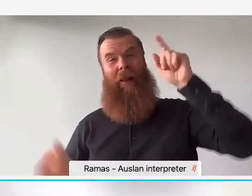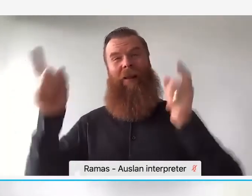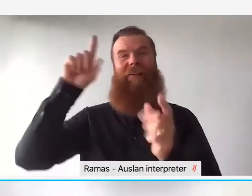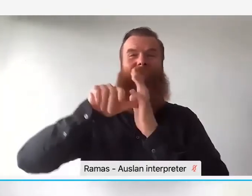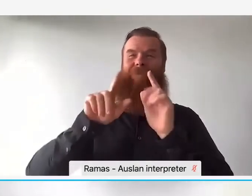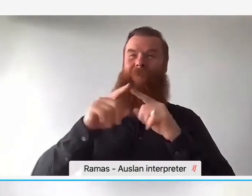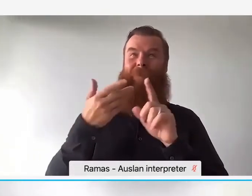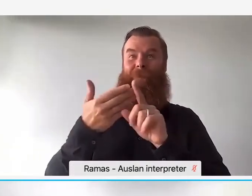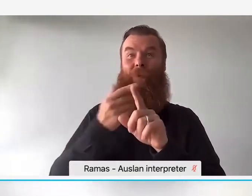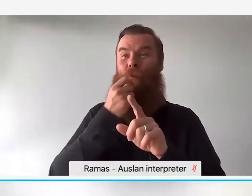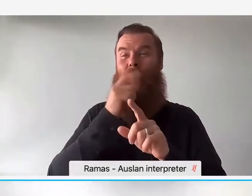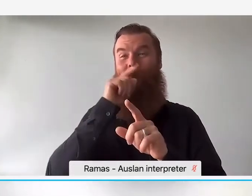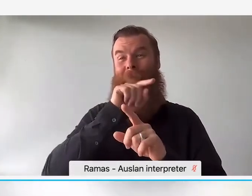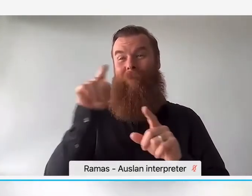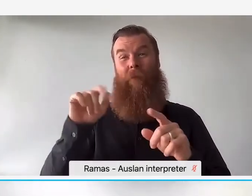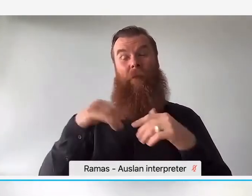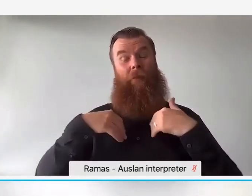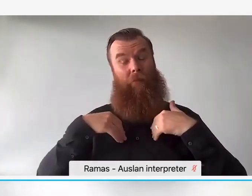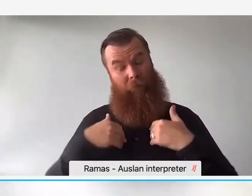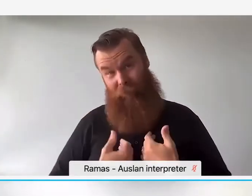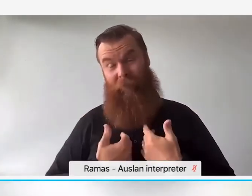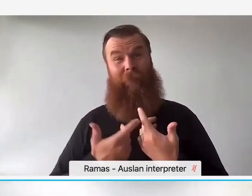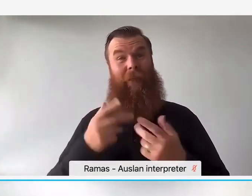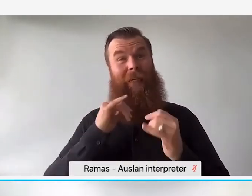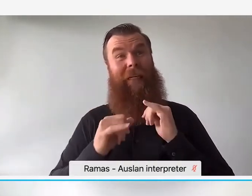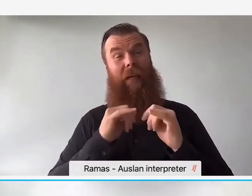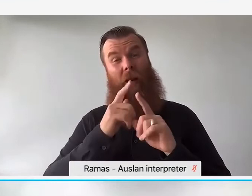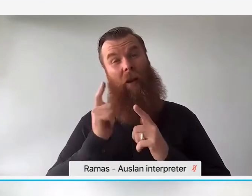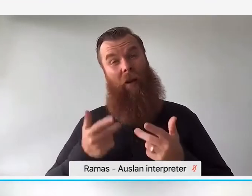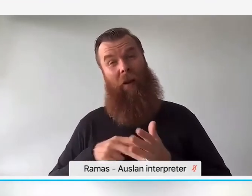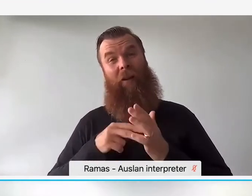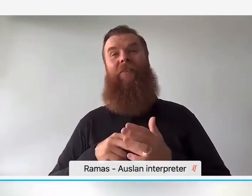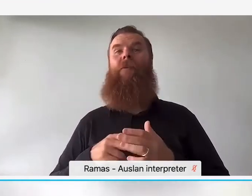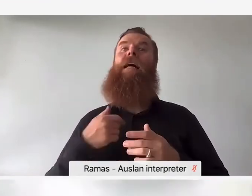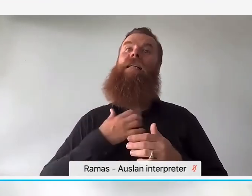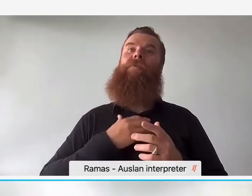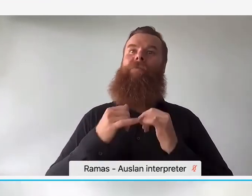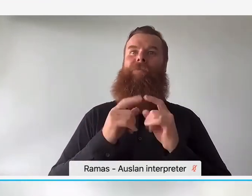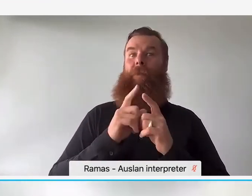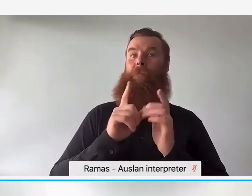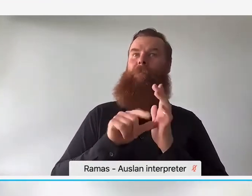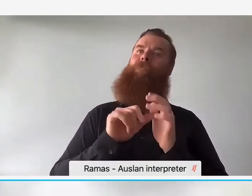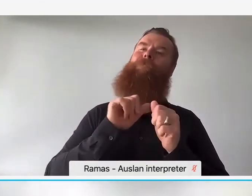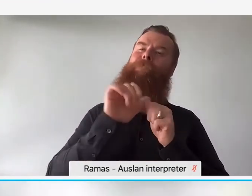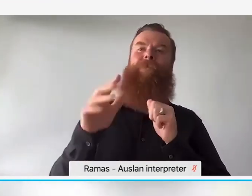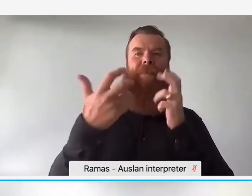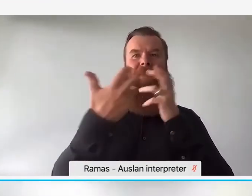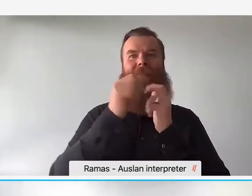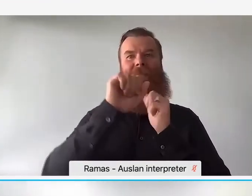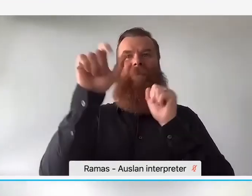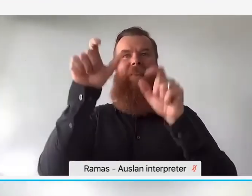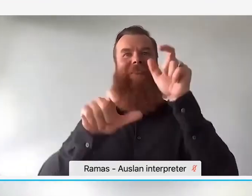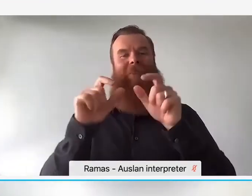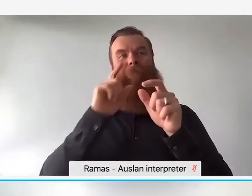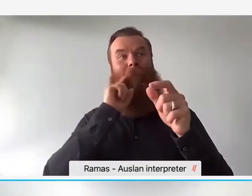been experiencing fatigue. Ideally, we would like to interview at a time that best suited the candidate so that they could